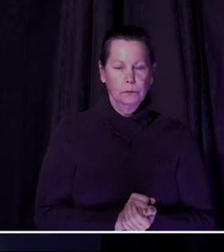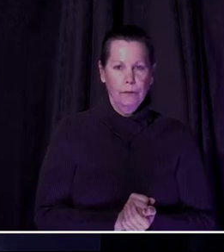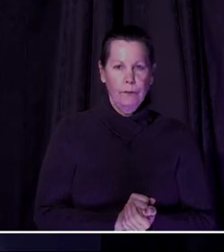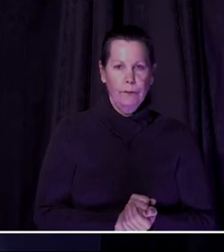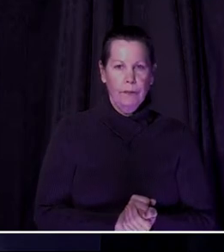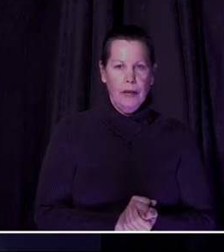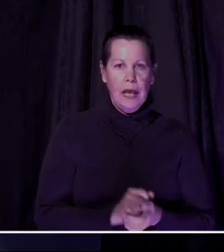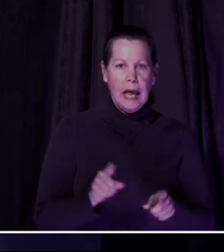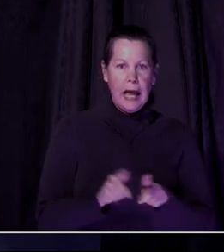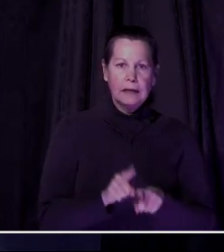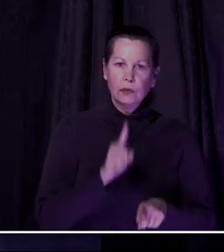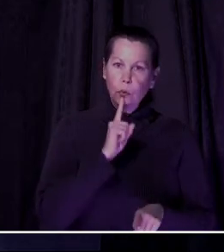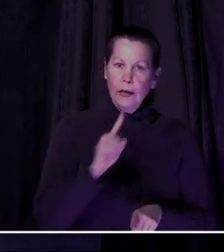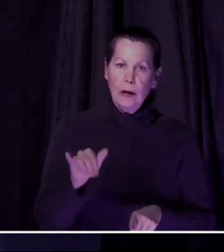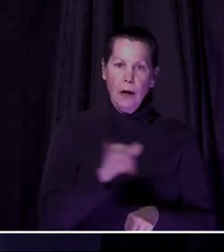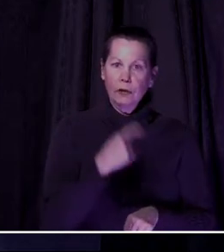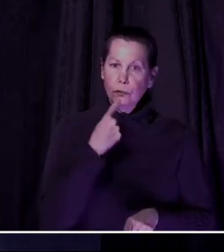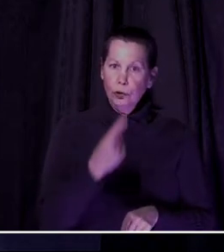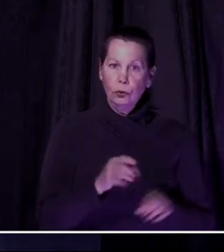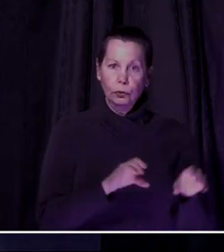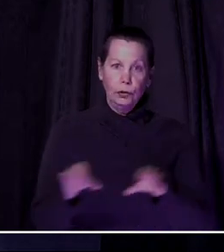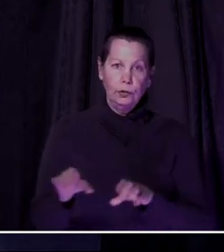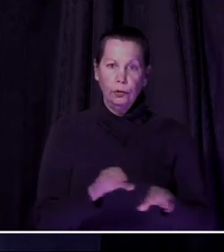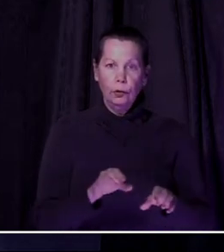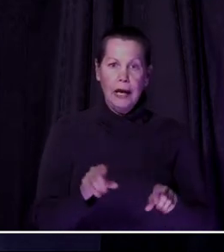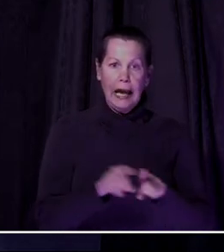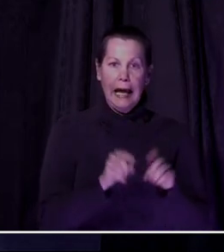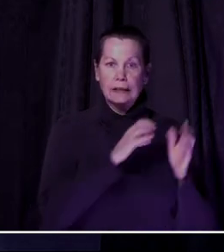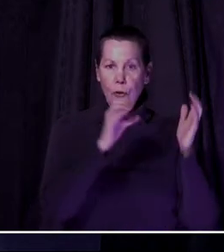as we are told to do so, you know, also